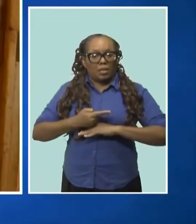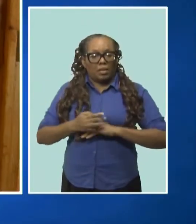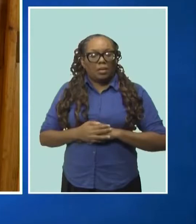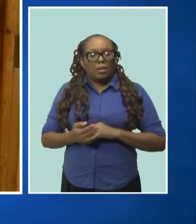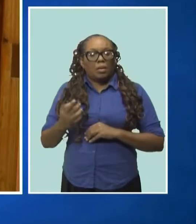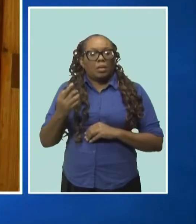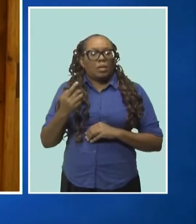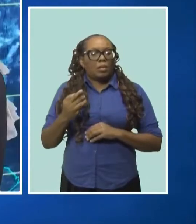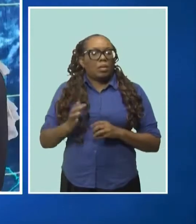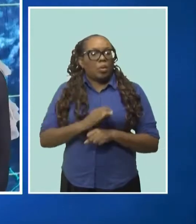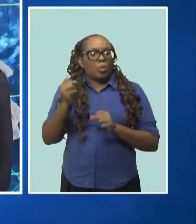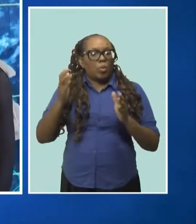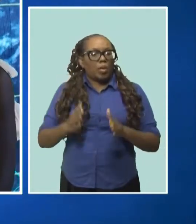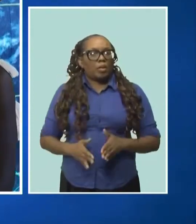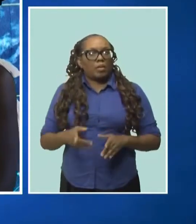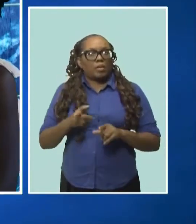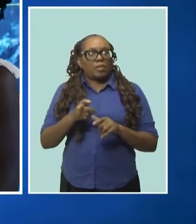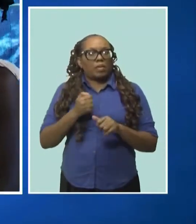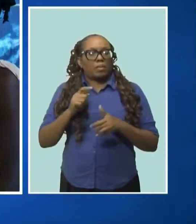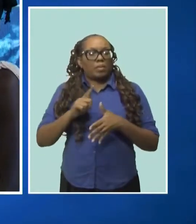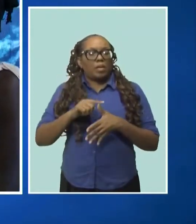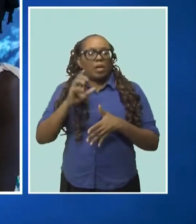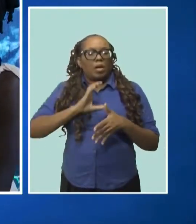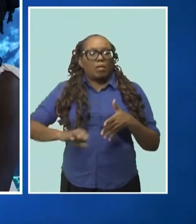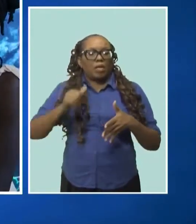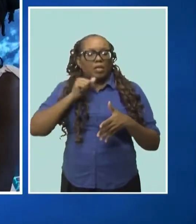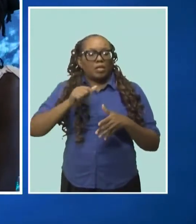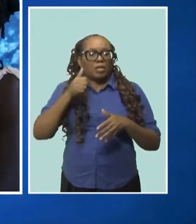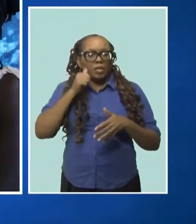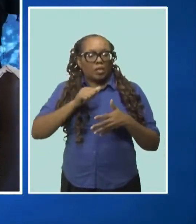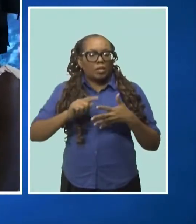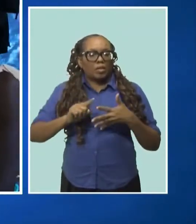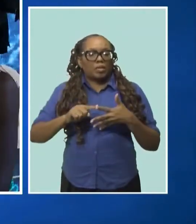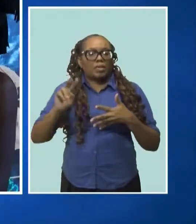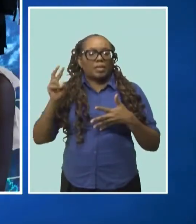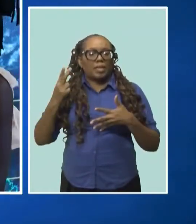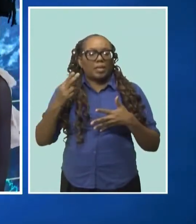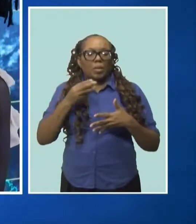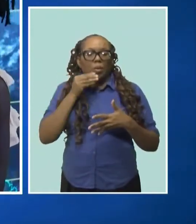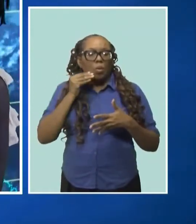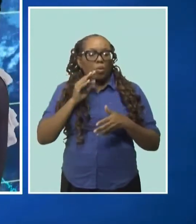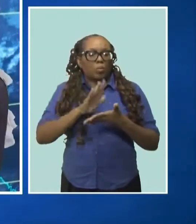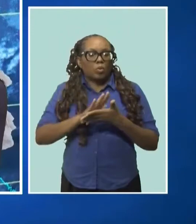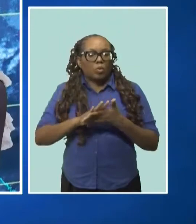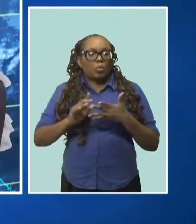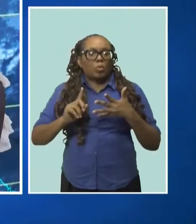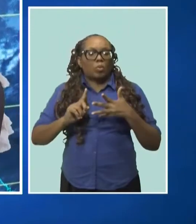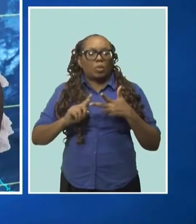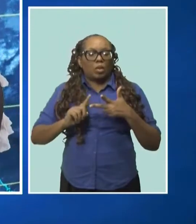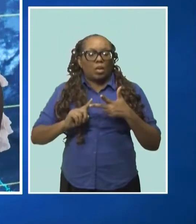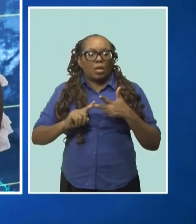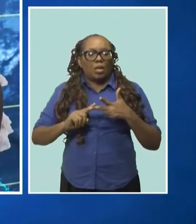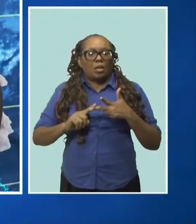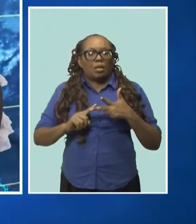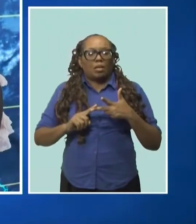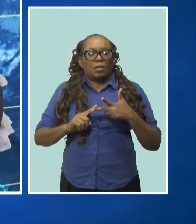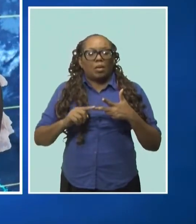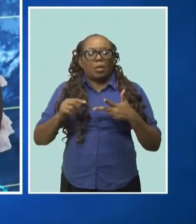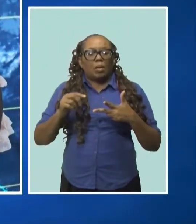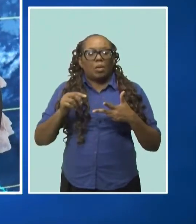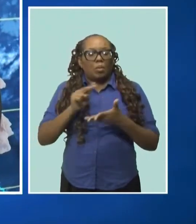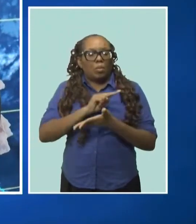the winner. Second was Jada Murrell from Homeschool Program, and Sienna Maxwell of the Holy Innocents Primary was